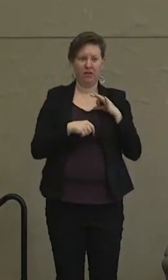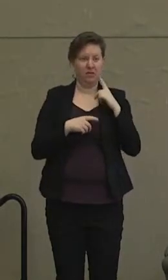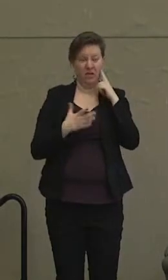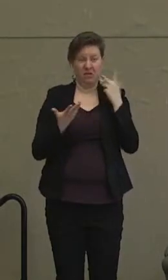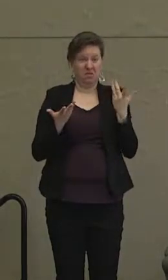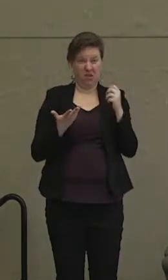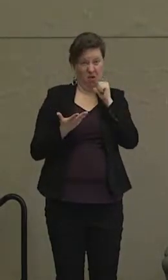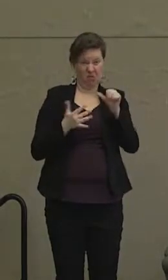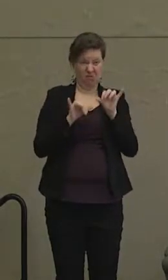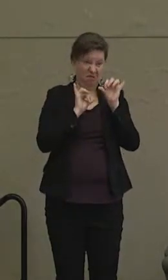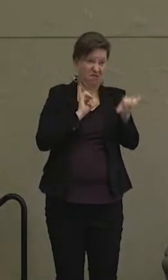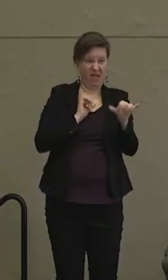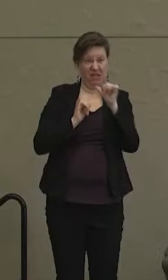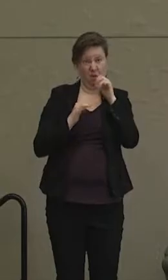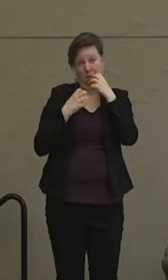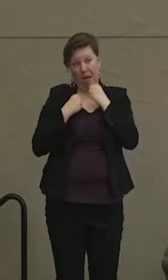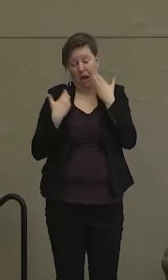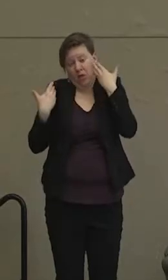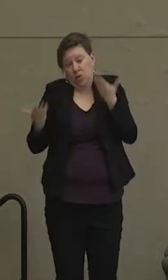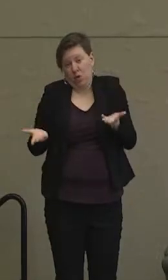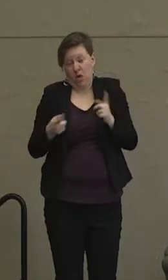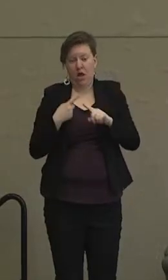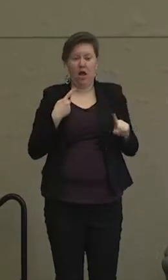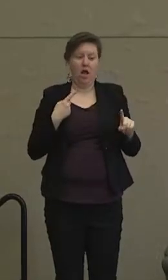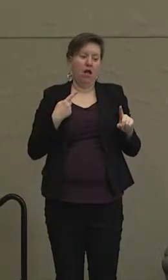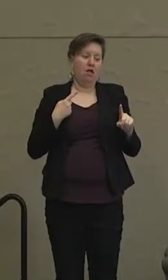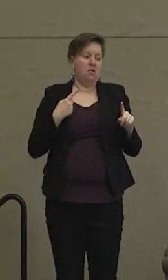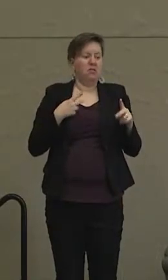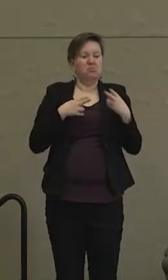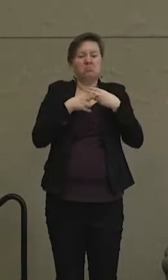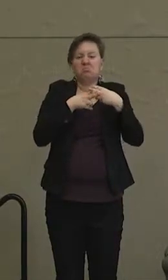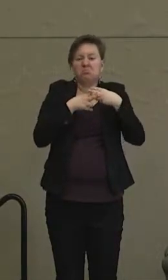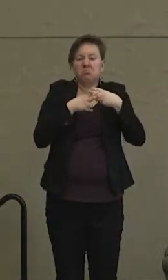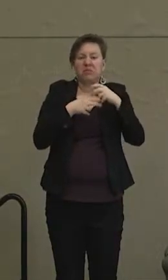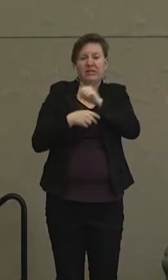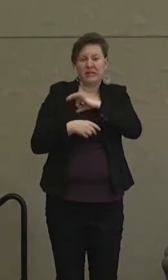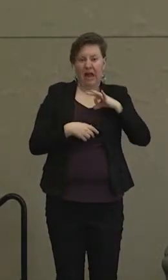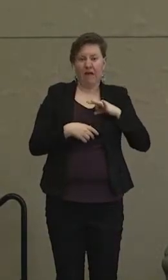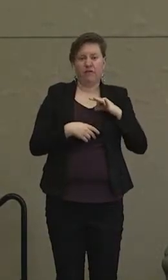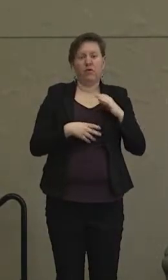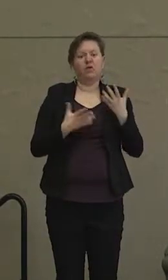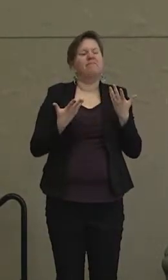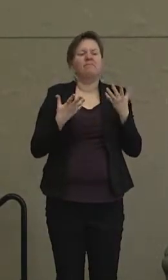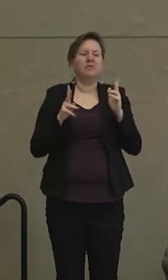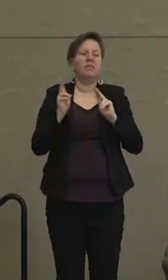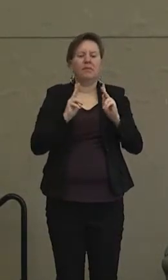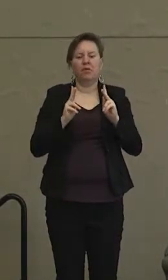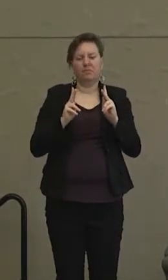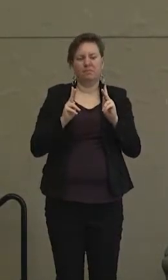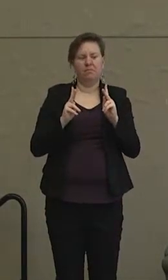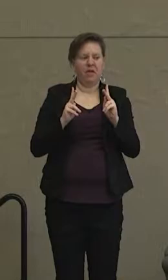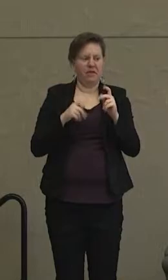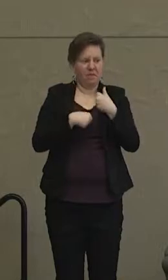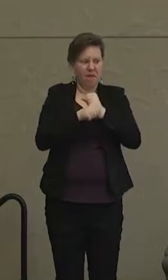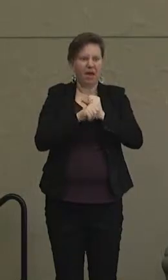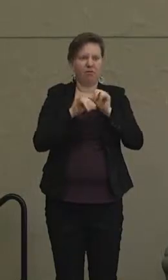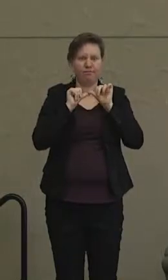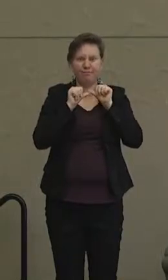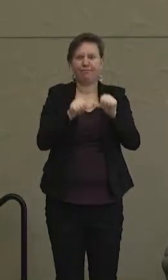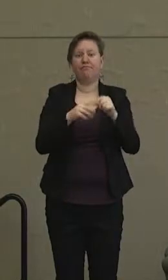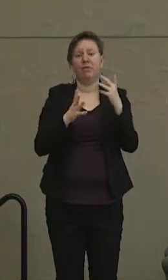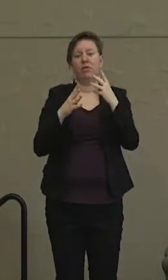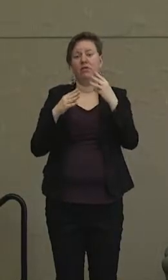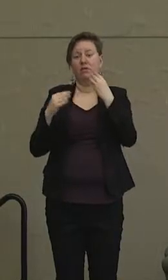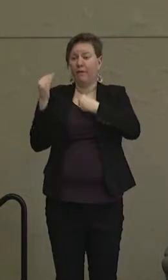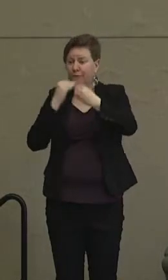exist, they don't matter, I don't know. Auxiliary staff, the people who literally make this place possible. People who provide our